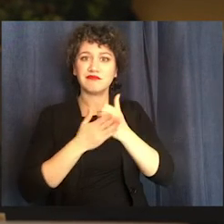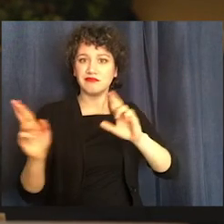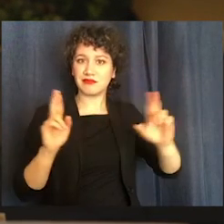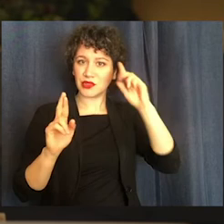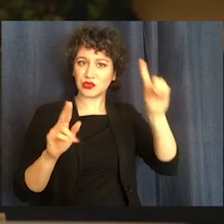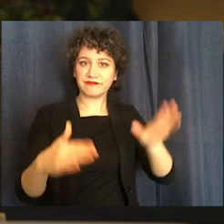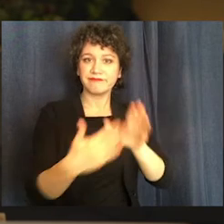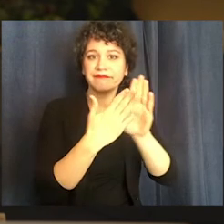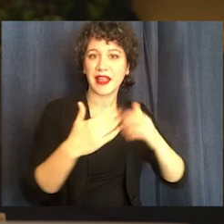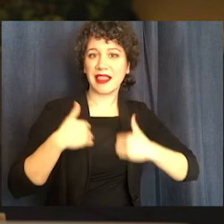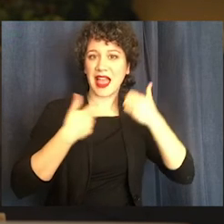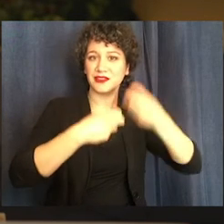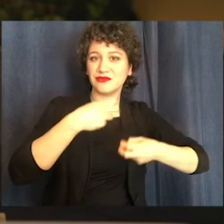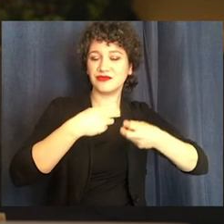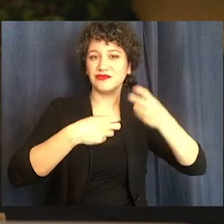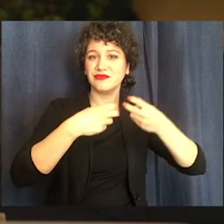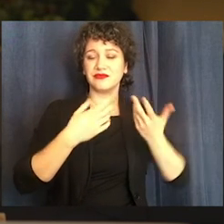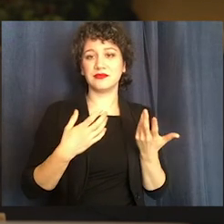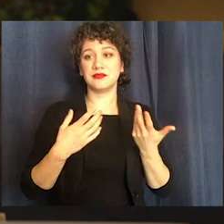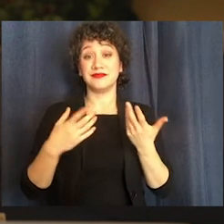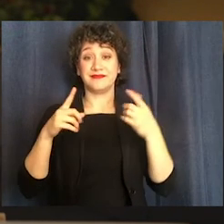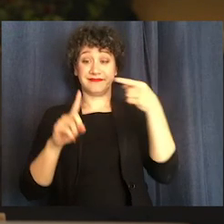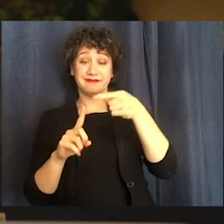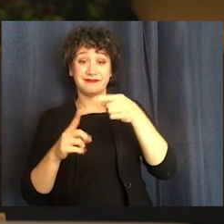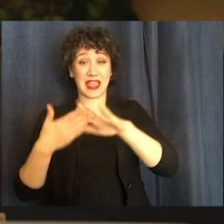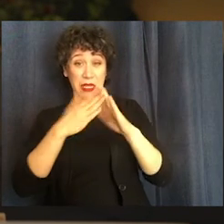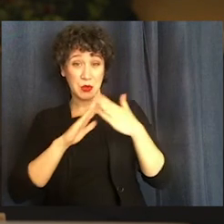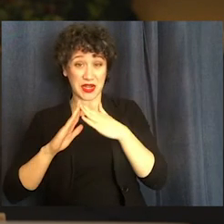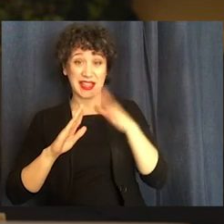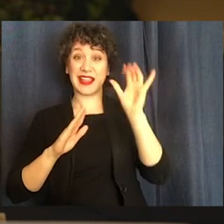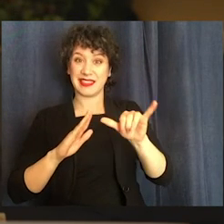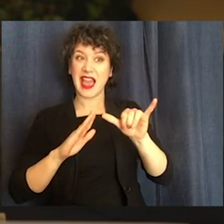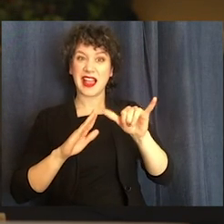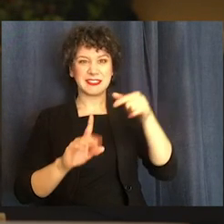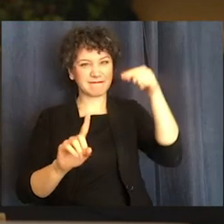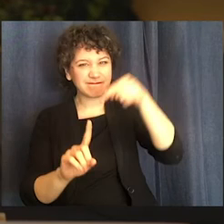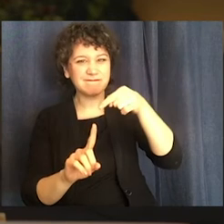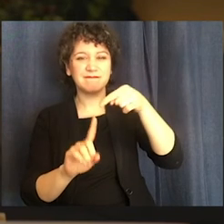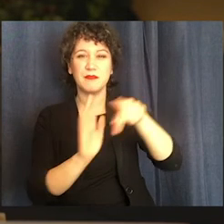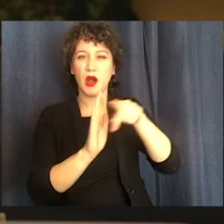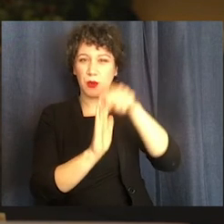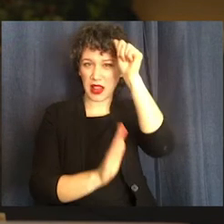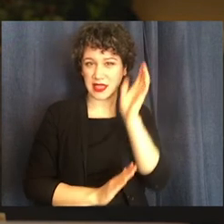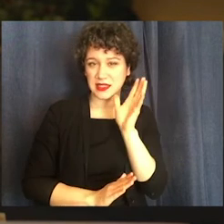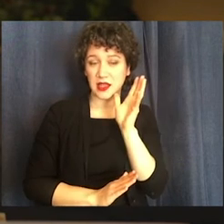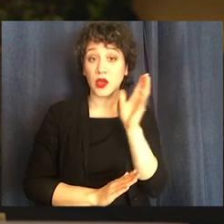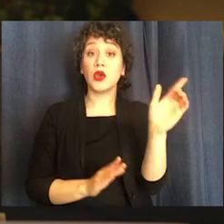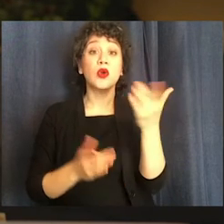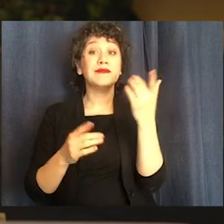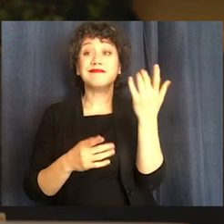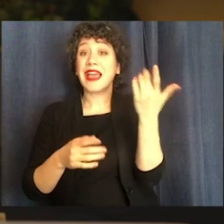familiar face. Some might think seeing people everywhere is quite annoying. I can never just go in and out of the grocery store. Whereas some might